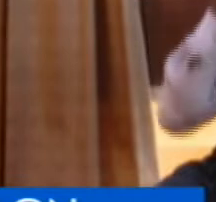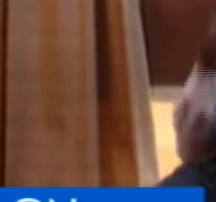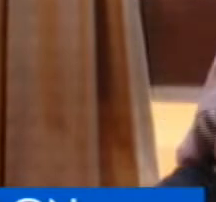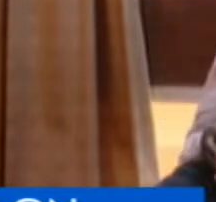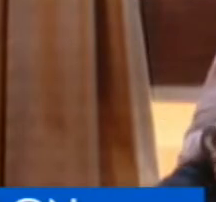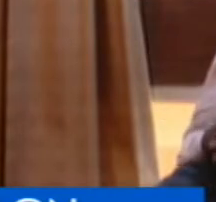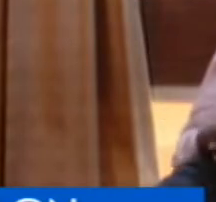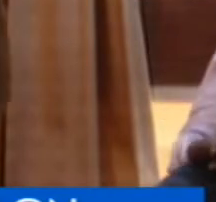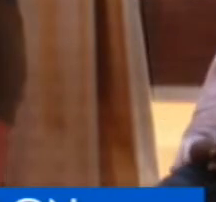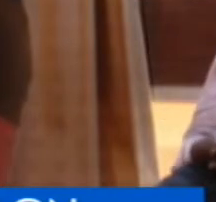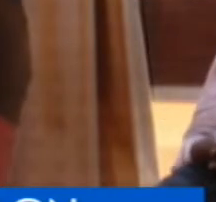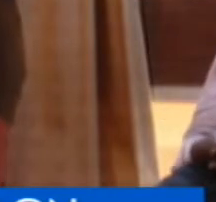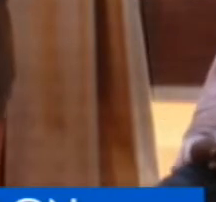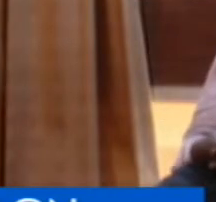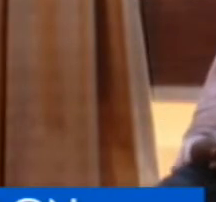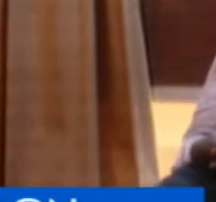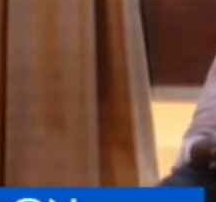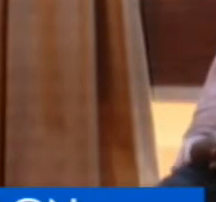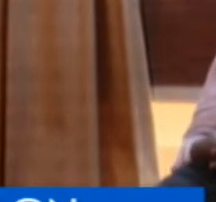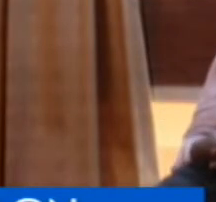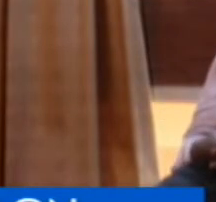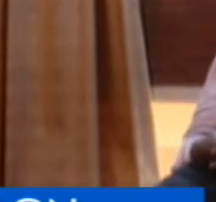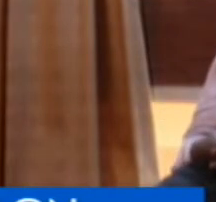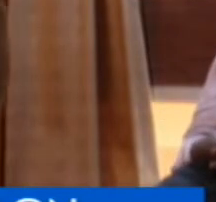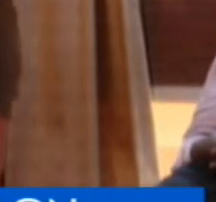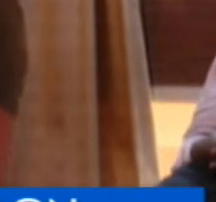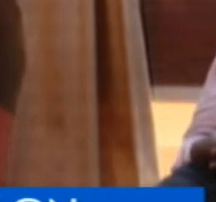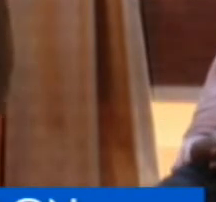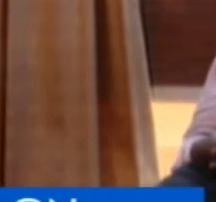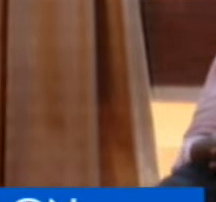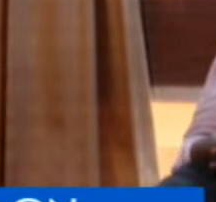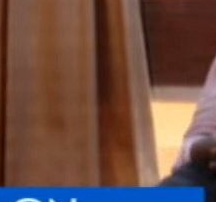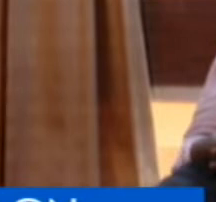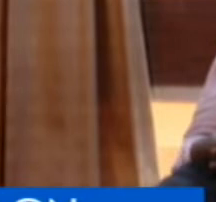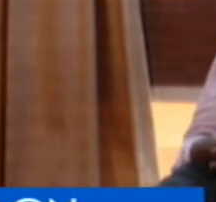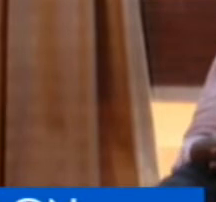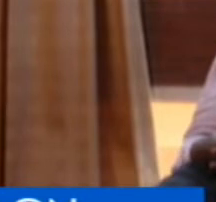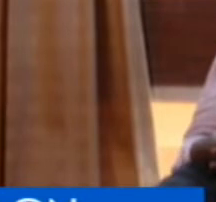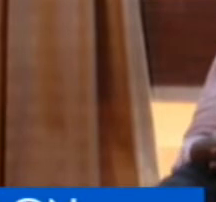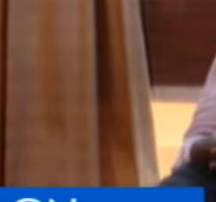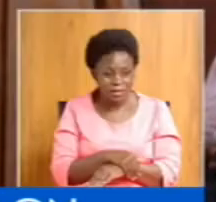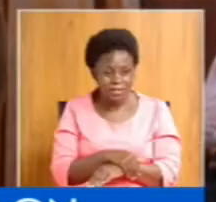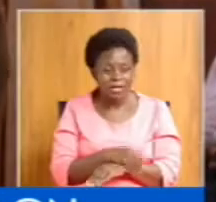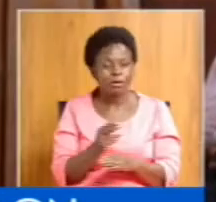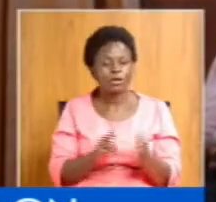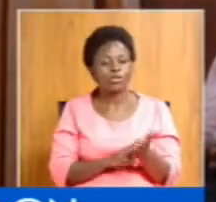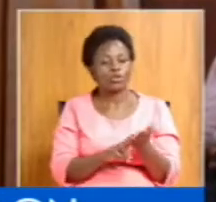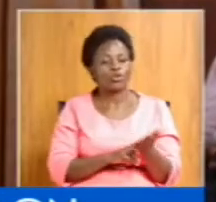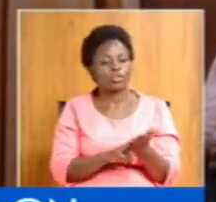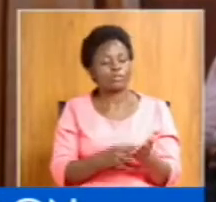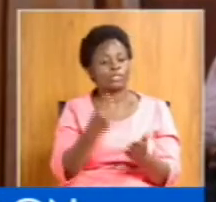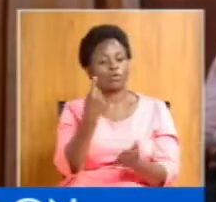10,000 for a month but the month expired I had only used